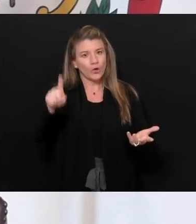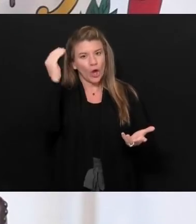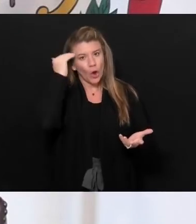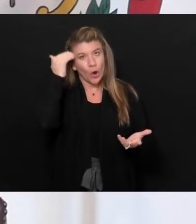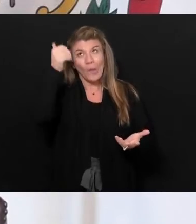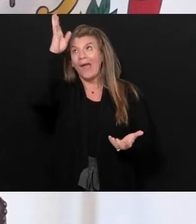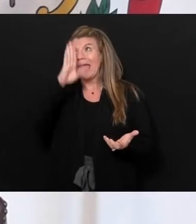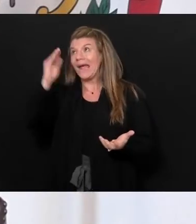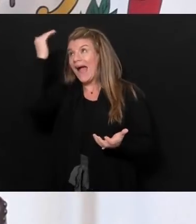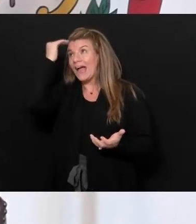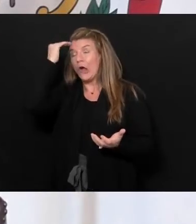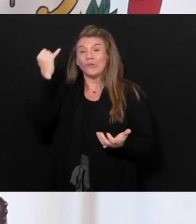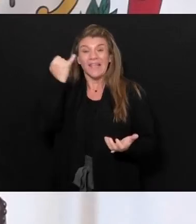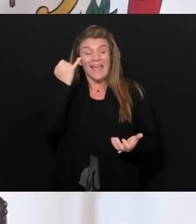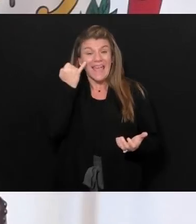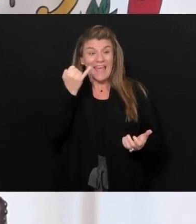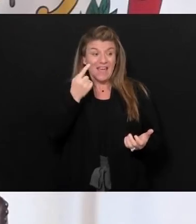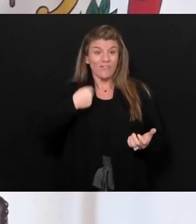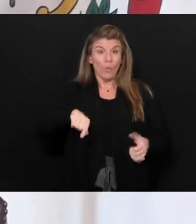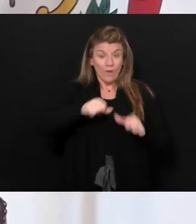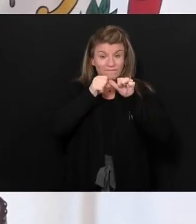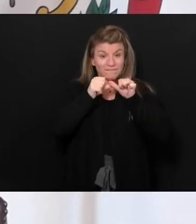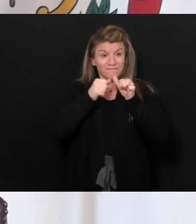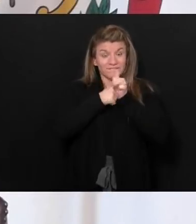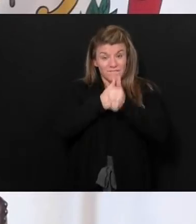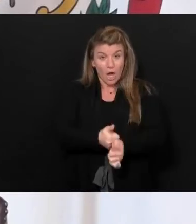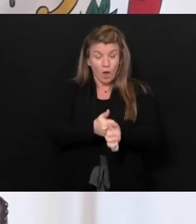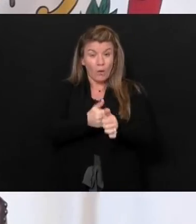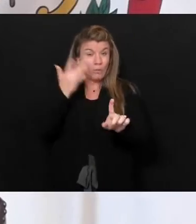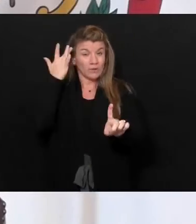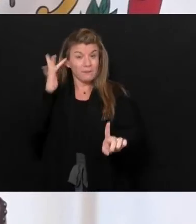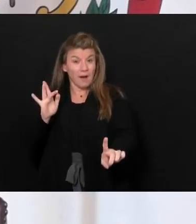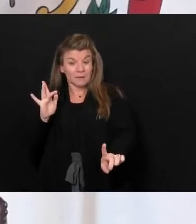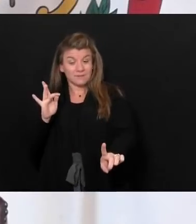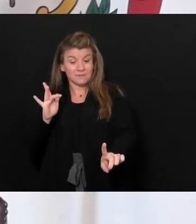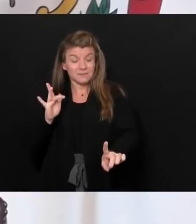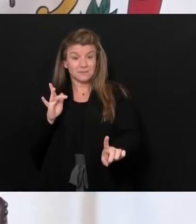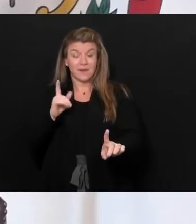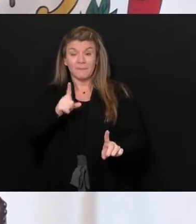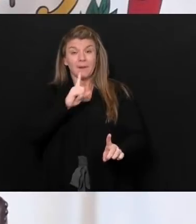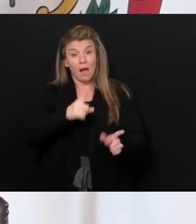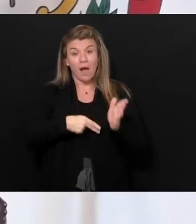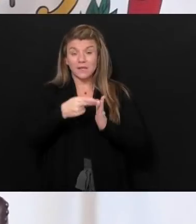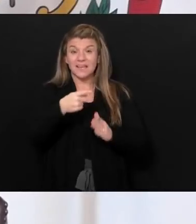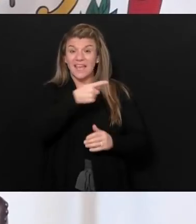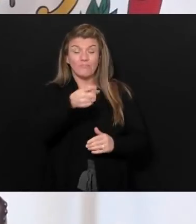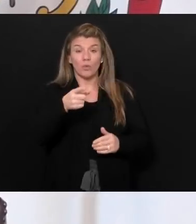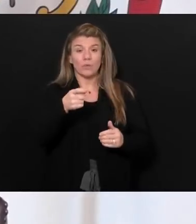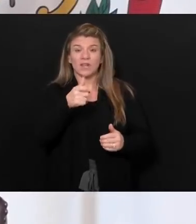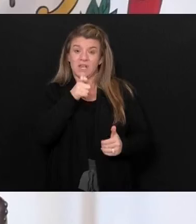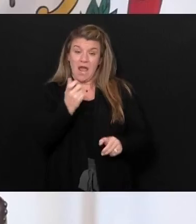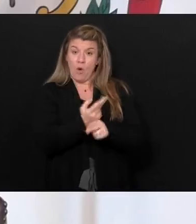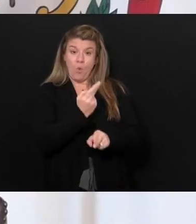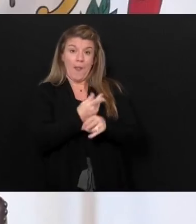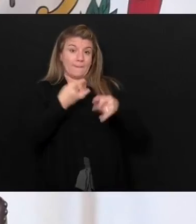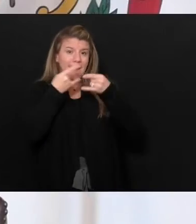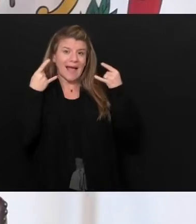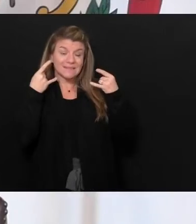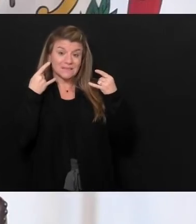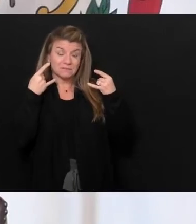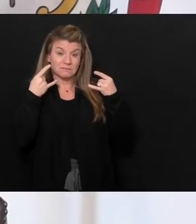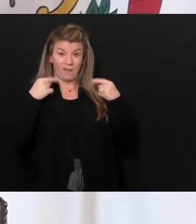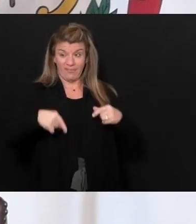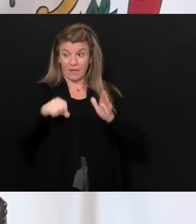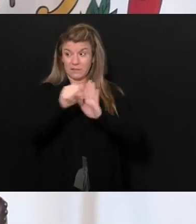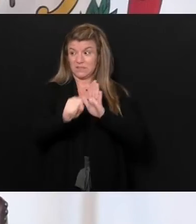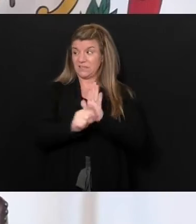I mean, if we're just smart people and we realize this, if we hadn't worn these masks, in all honesty, where would we be? I mean, for